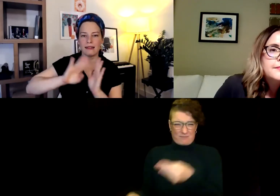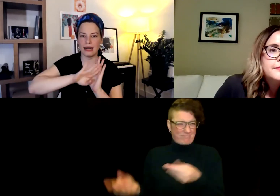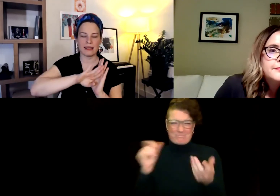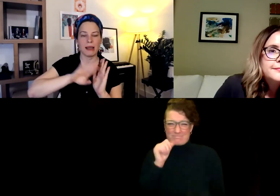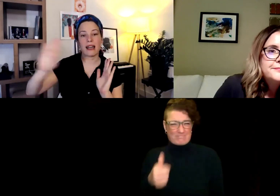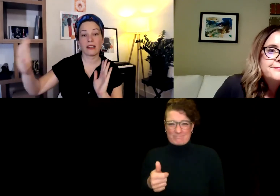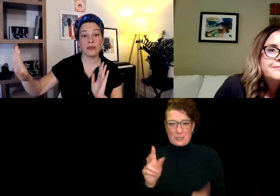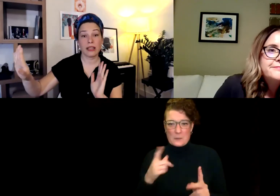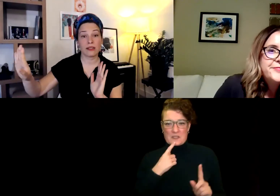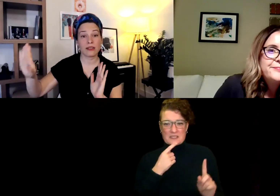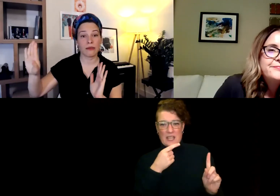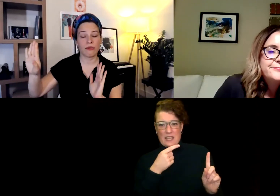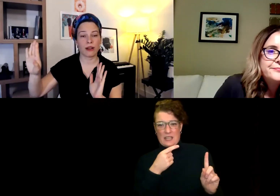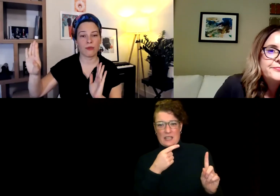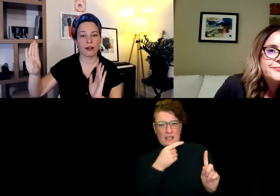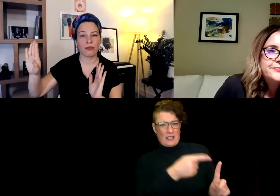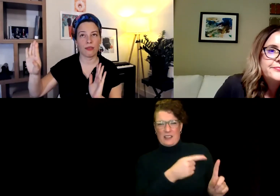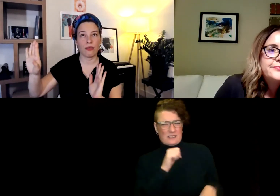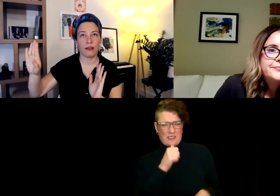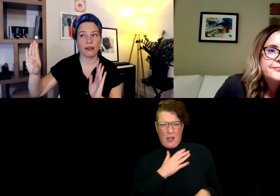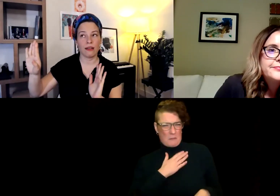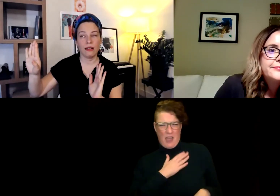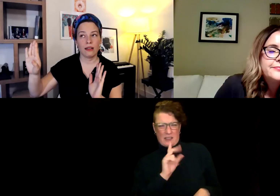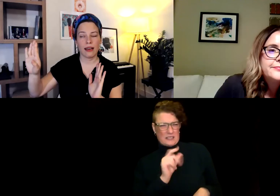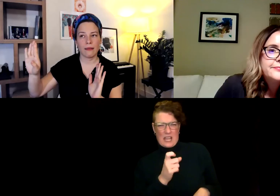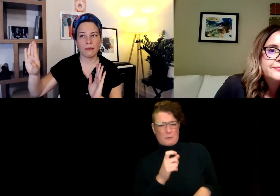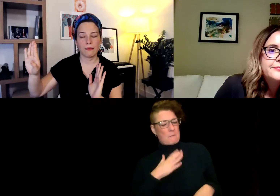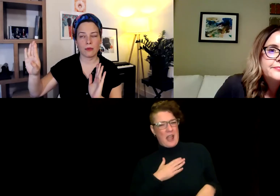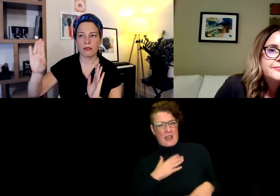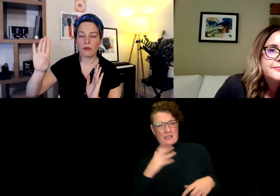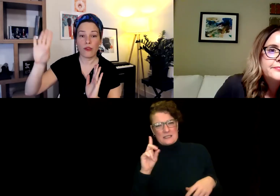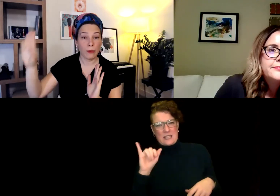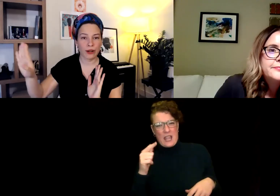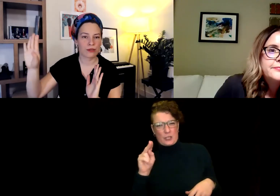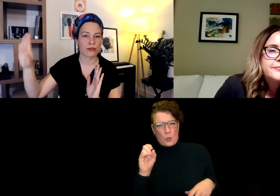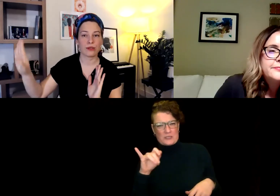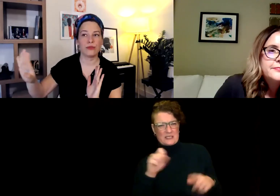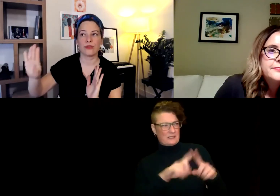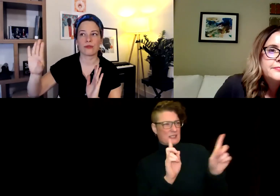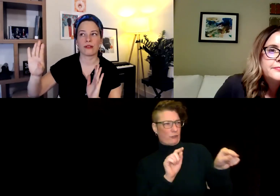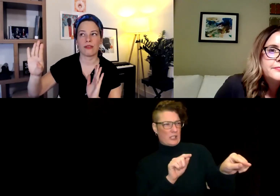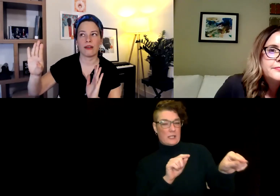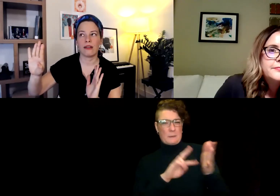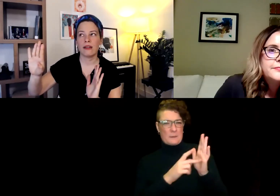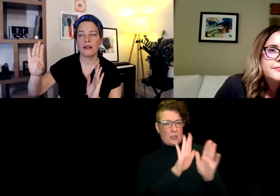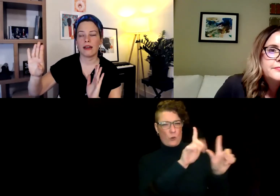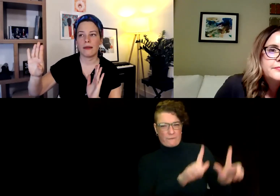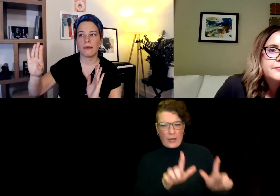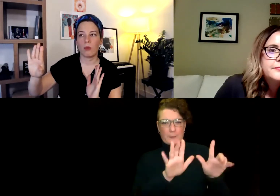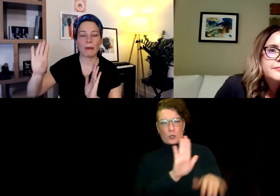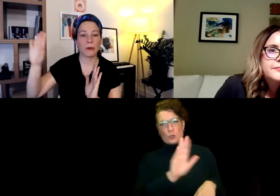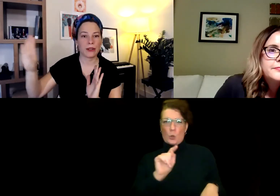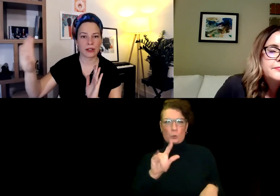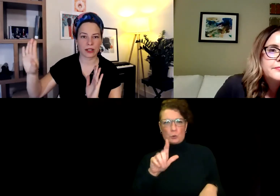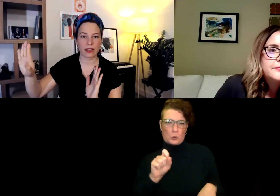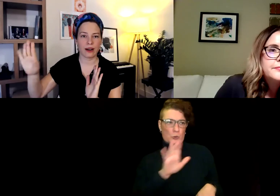that isn't my diagnosis, so therefore the frameworks or the tools or the what